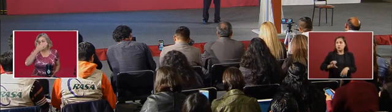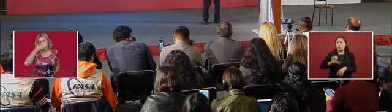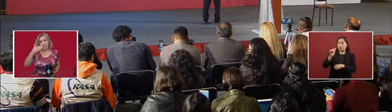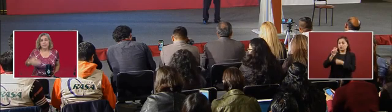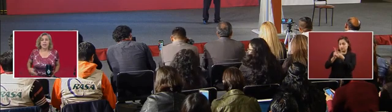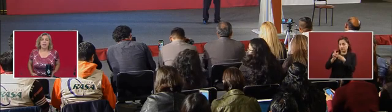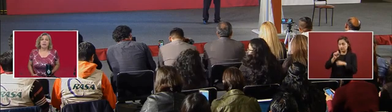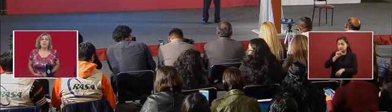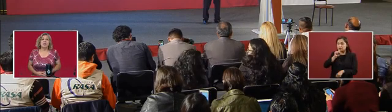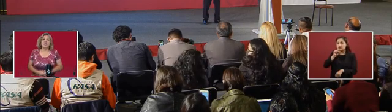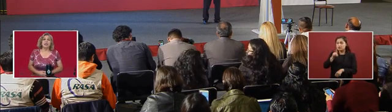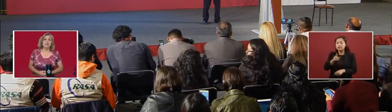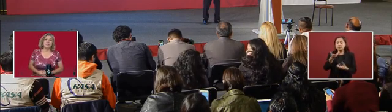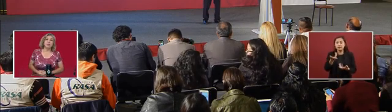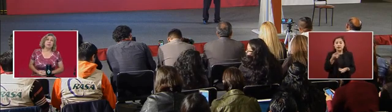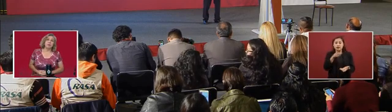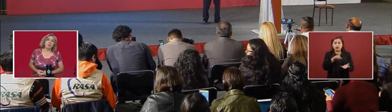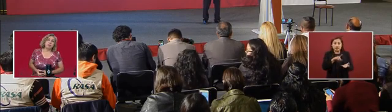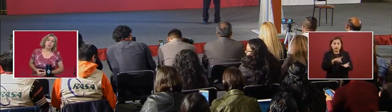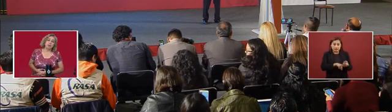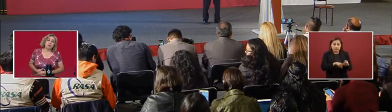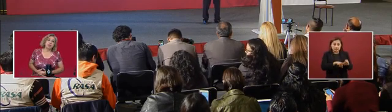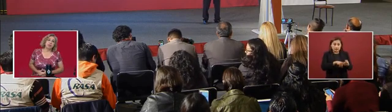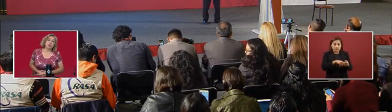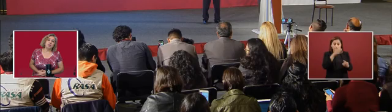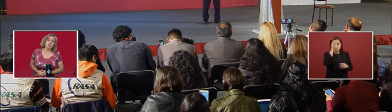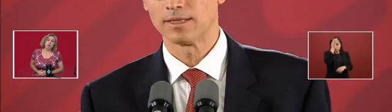insecticides. I don't believe that it's a direct